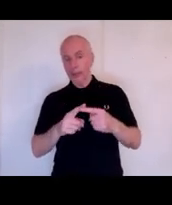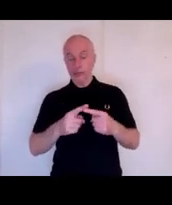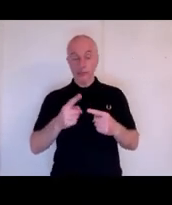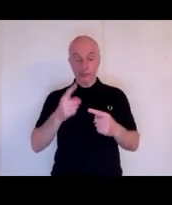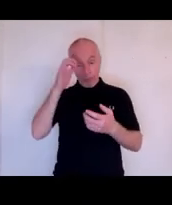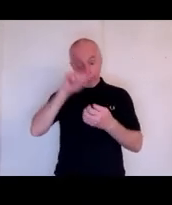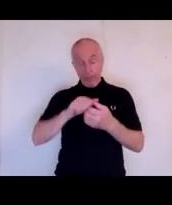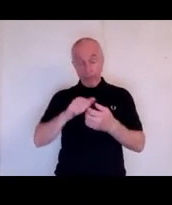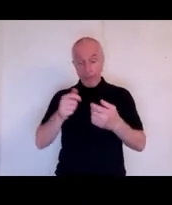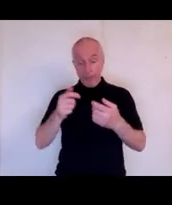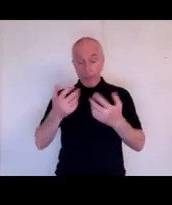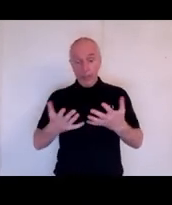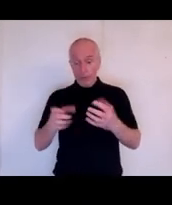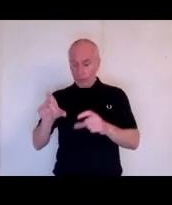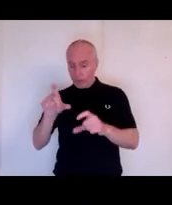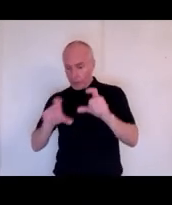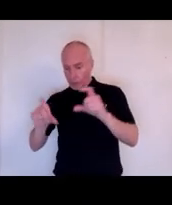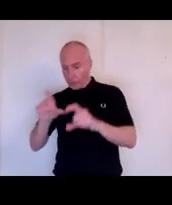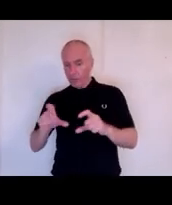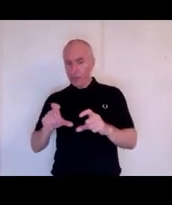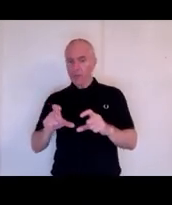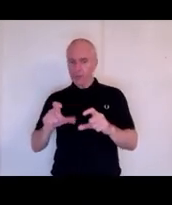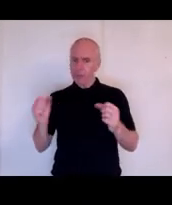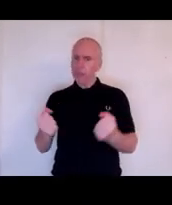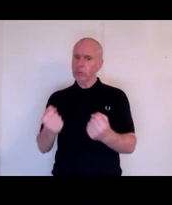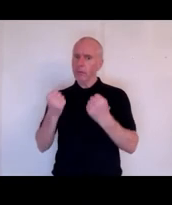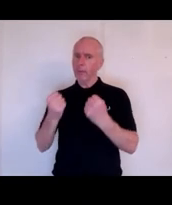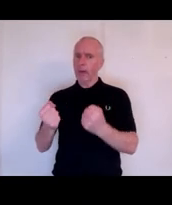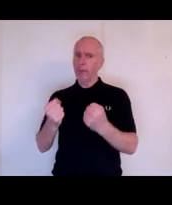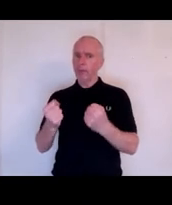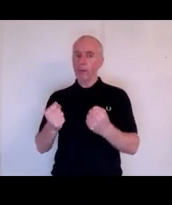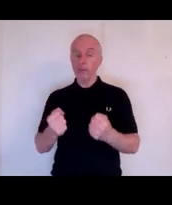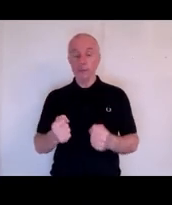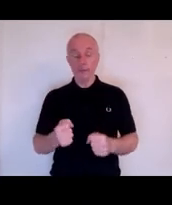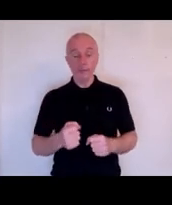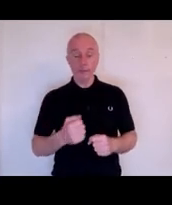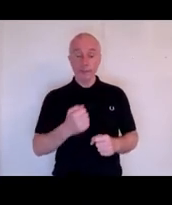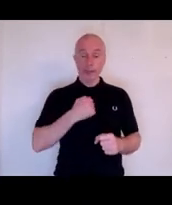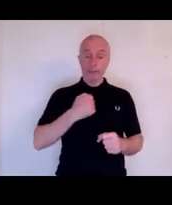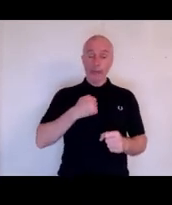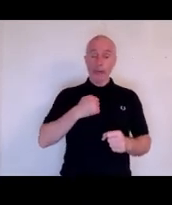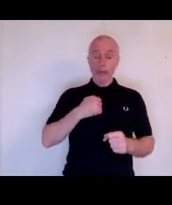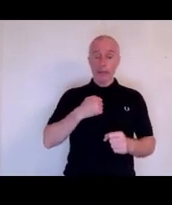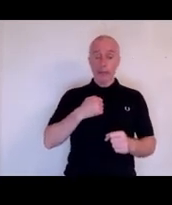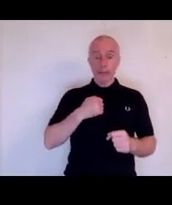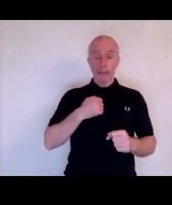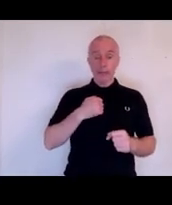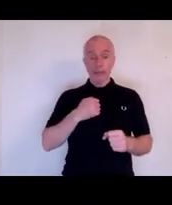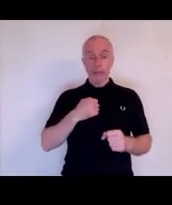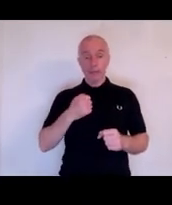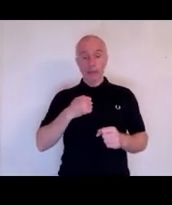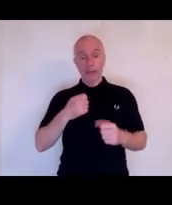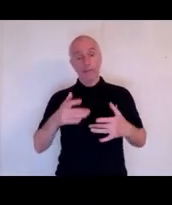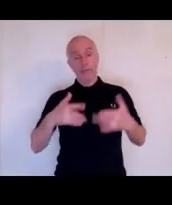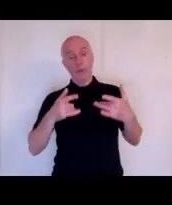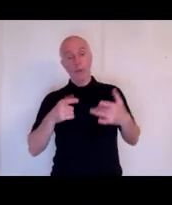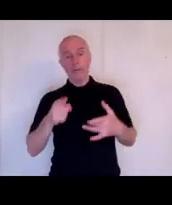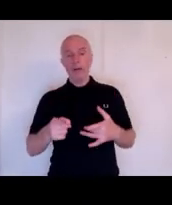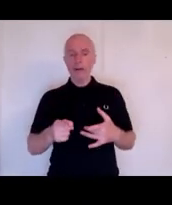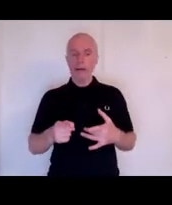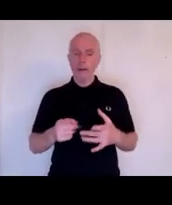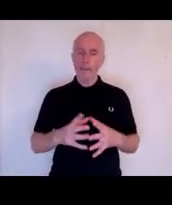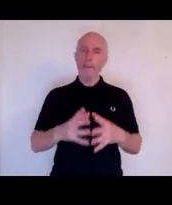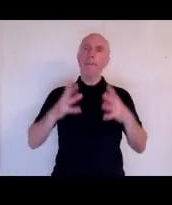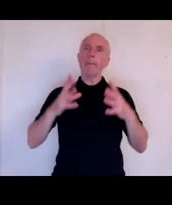what we actually see is that we've got a, in my opinion, a massive big data challenge. We go back to the